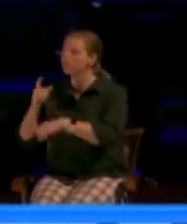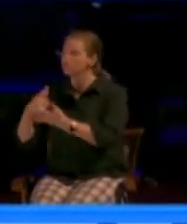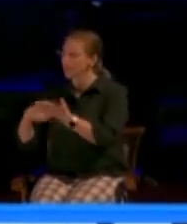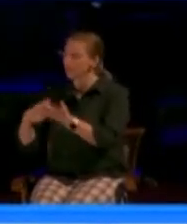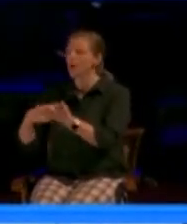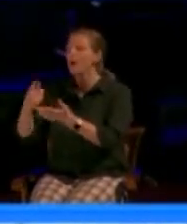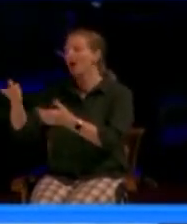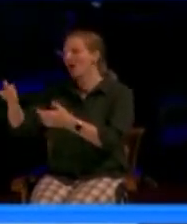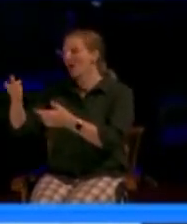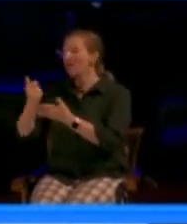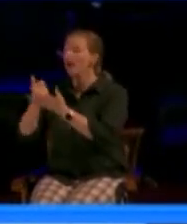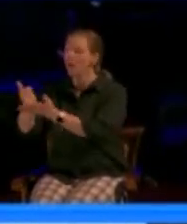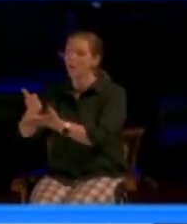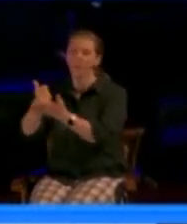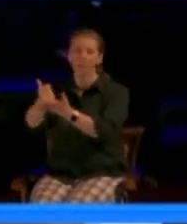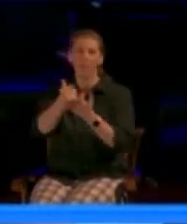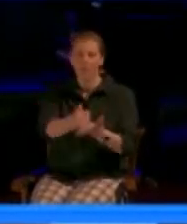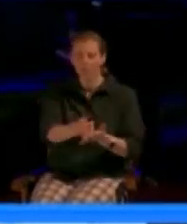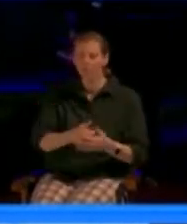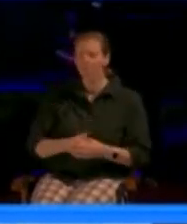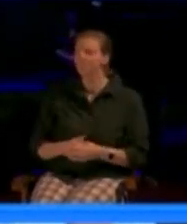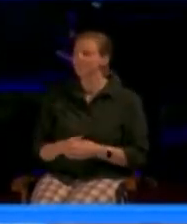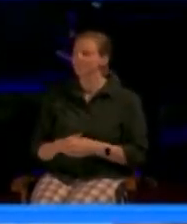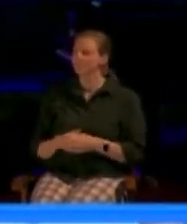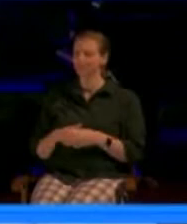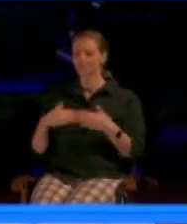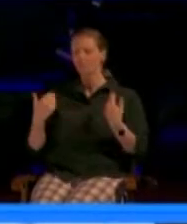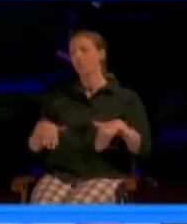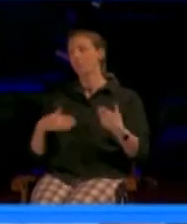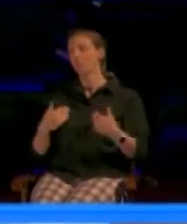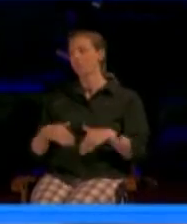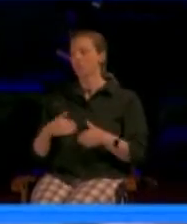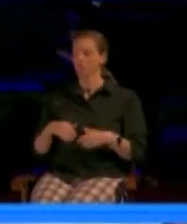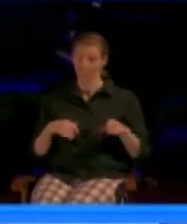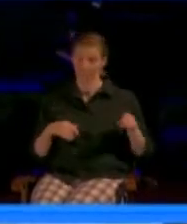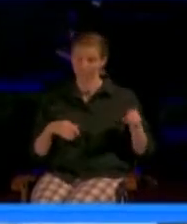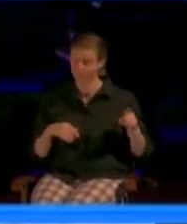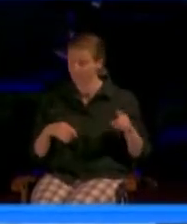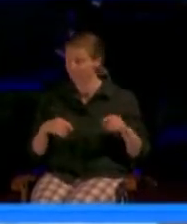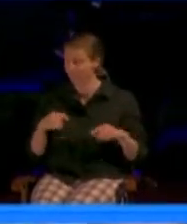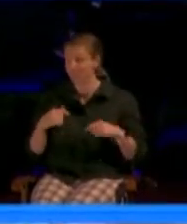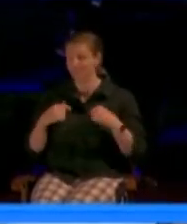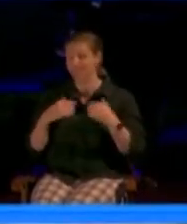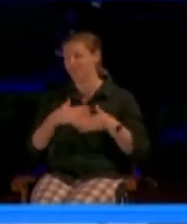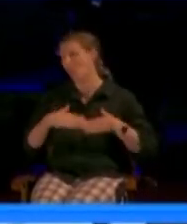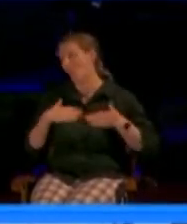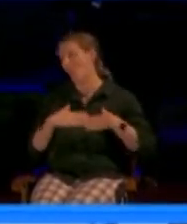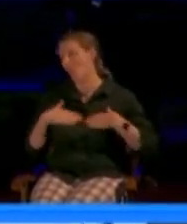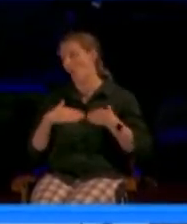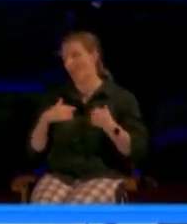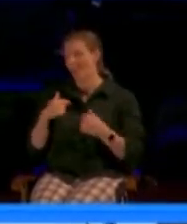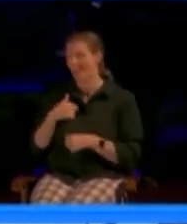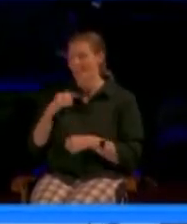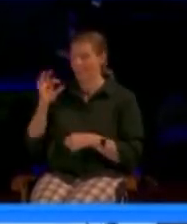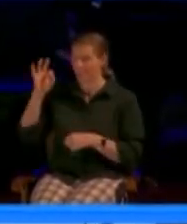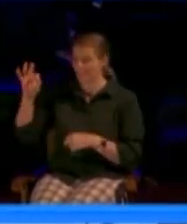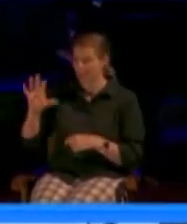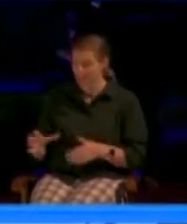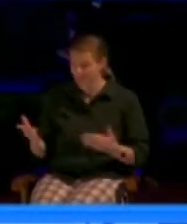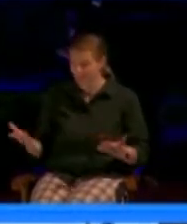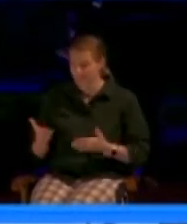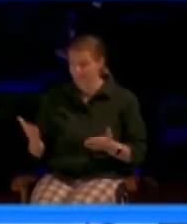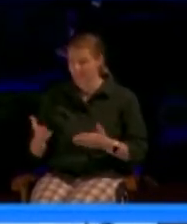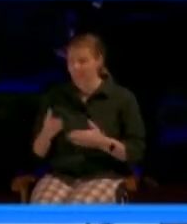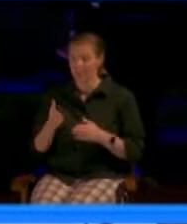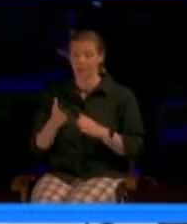such a joy to pastor a church that has been so healthy for so long that the previous pastor is part of our DNA. What a blessing